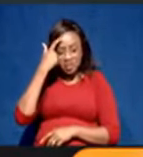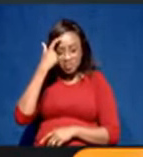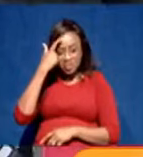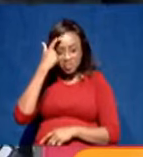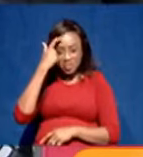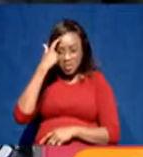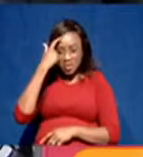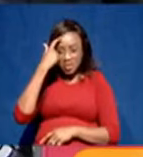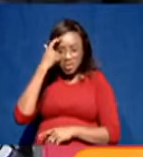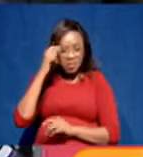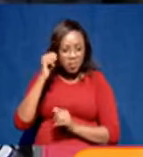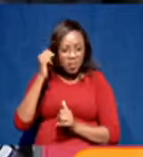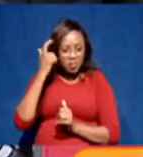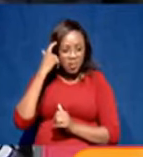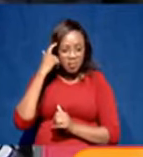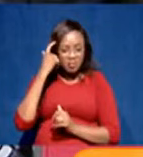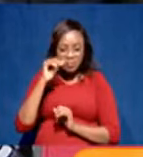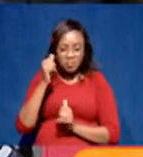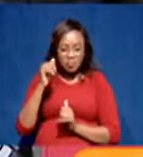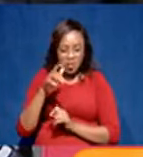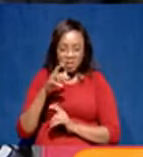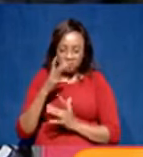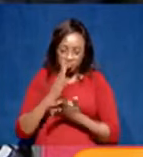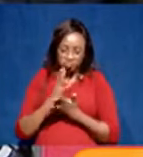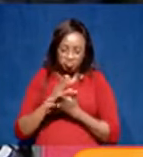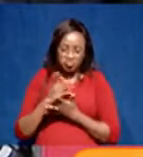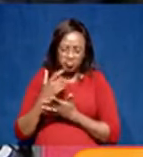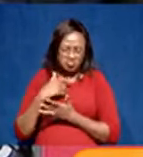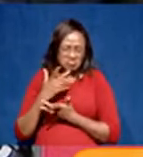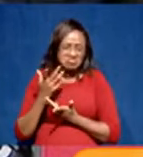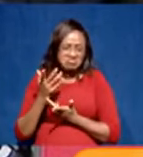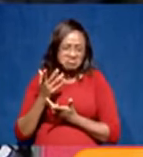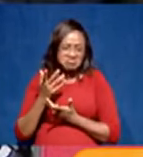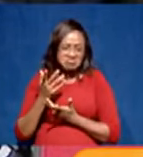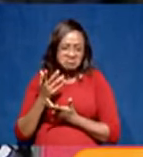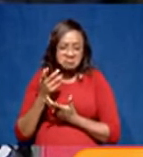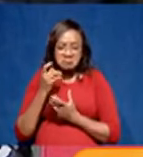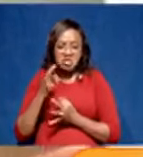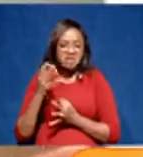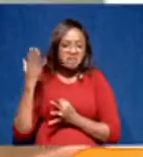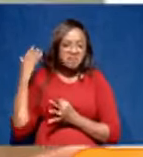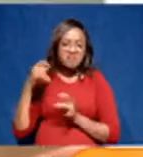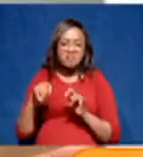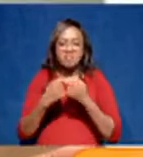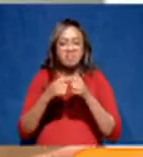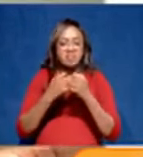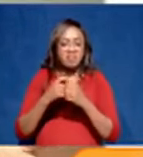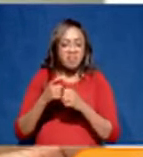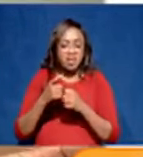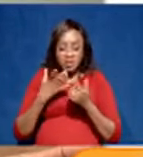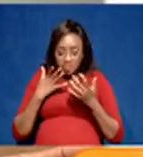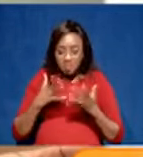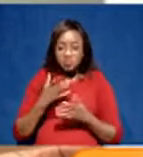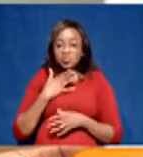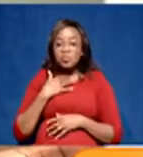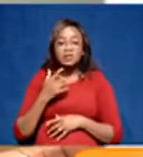I hate you say the level of trust are low, but do we stay condemned forever? Do you